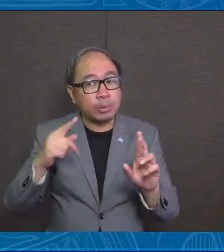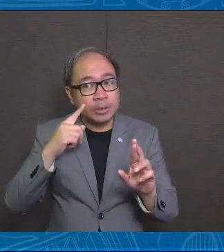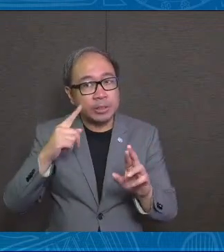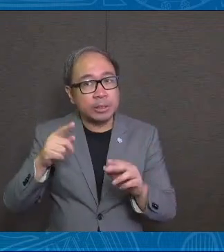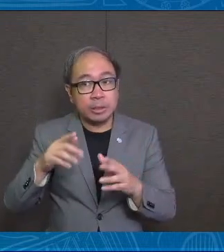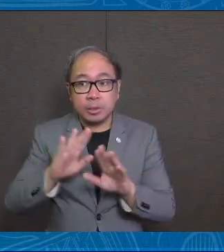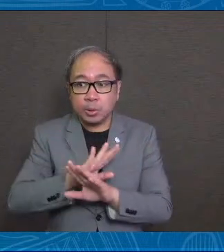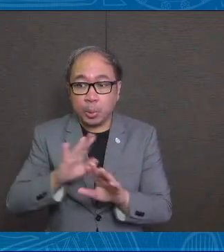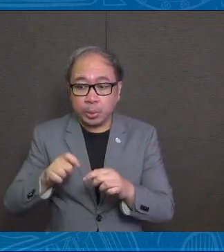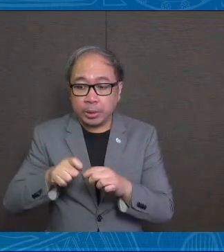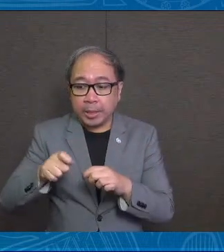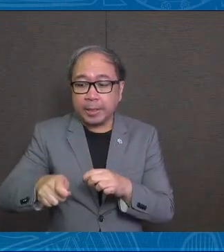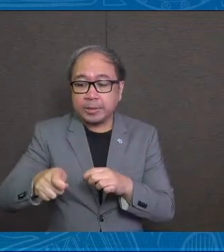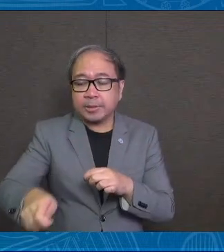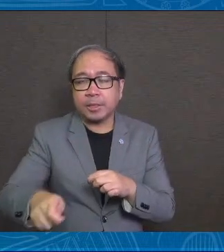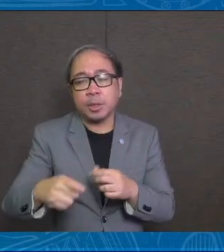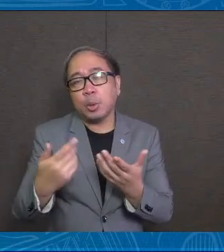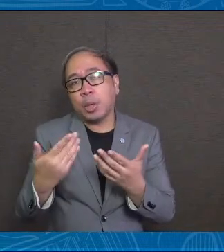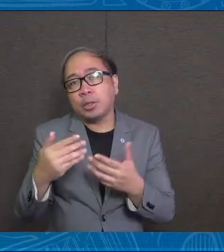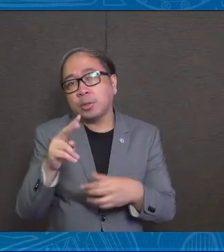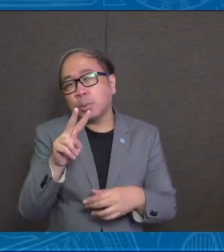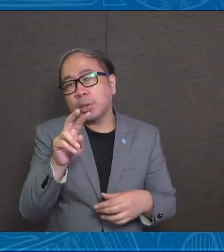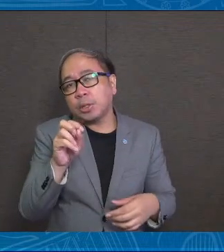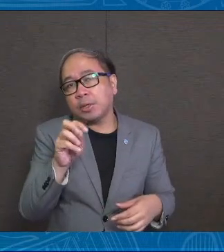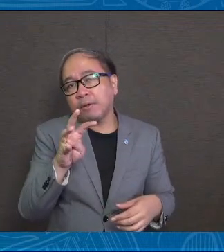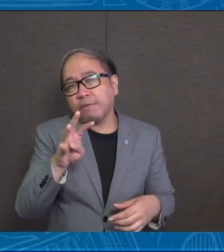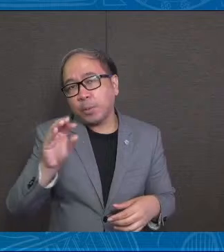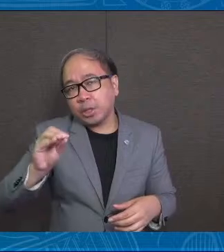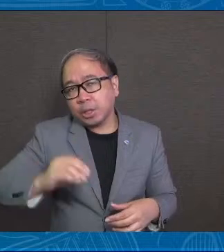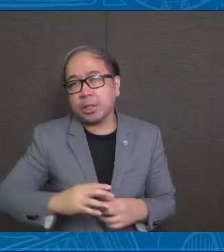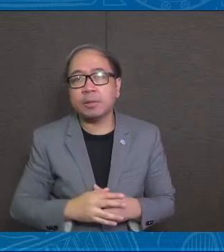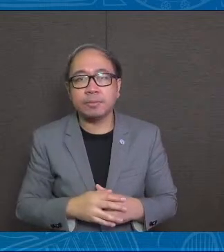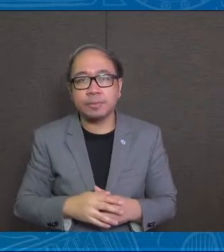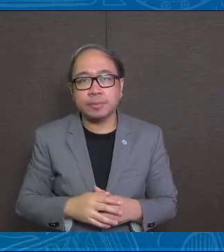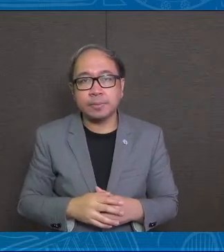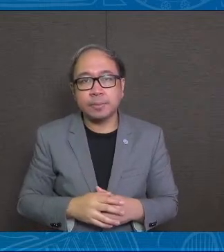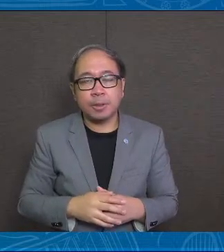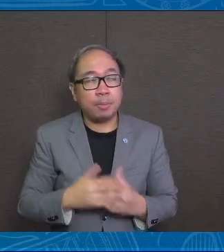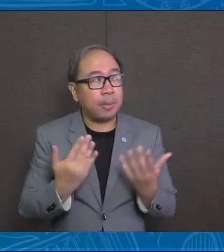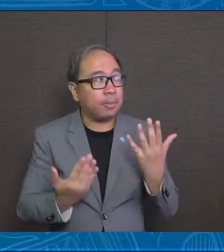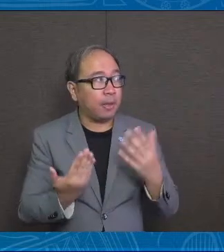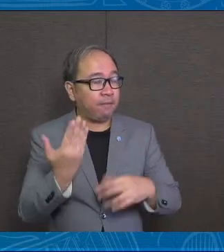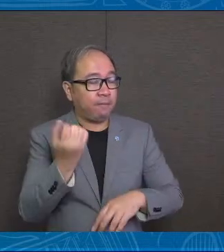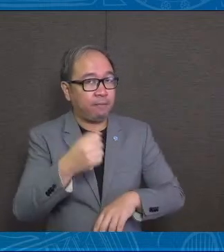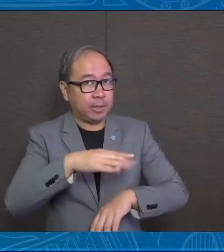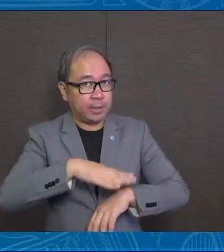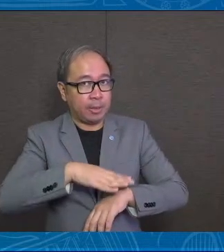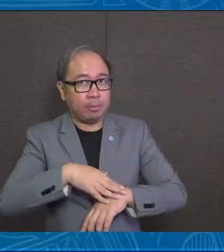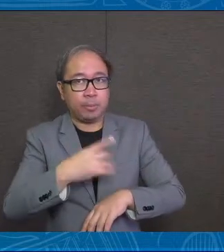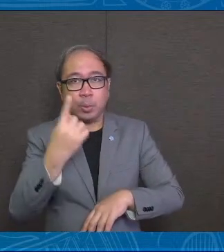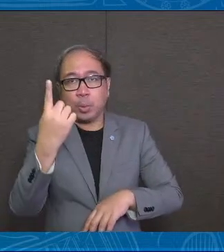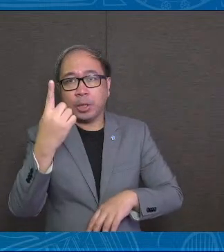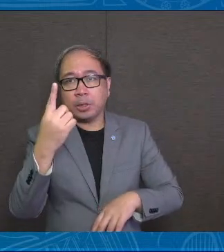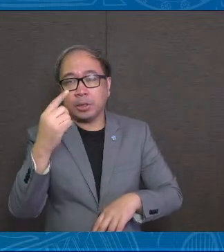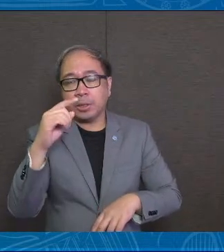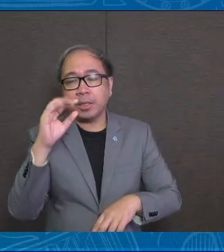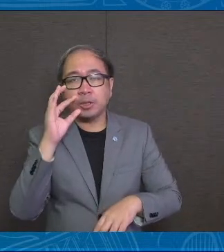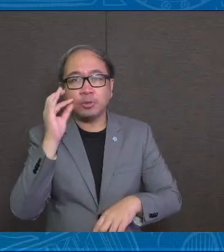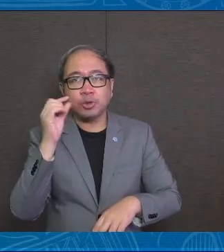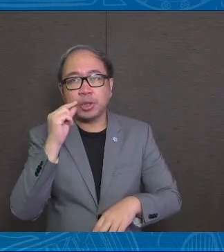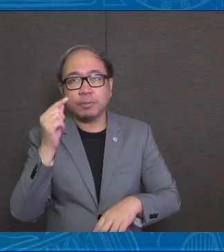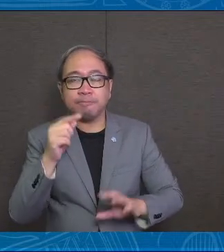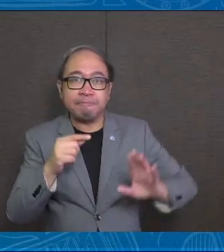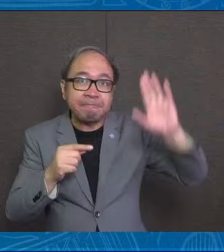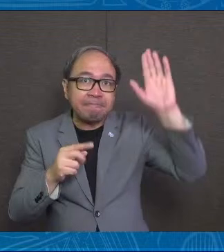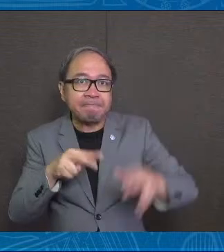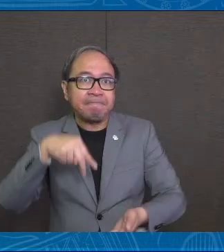Thank you. Thank you. We have a little bit of time, so I'm going to give one more person if they have a question. The gentleman standing up already. He's so keen, he's